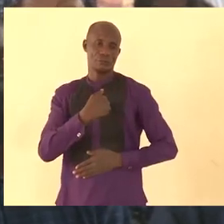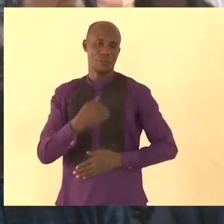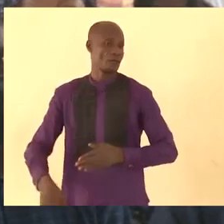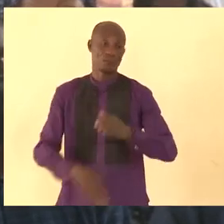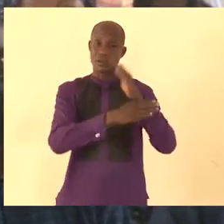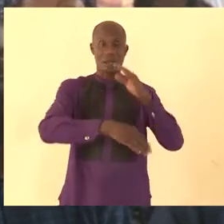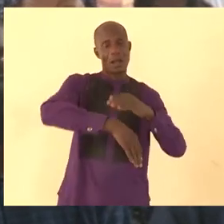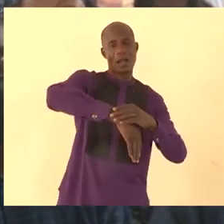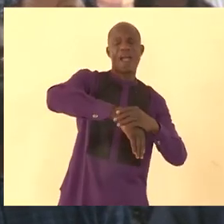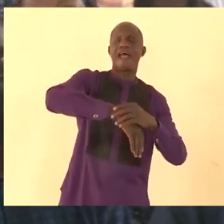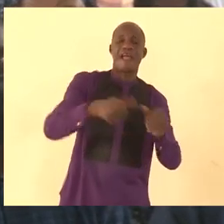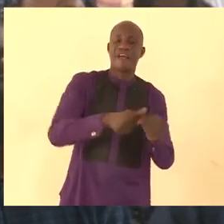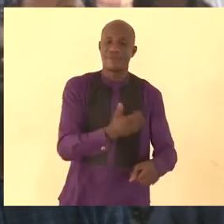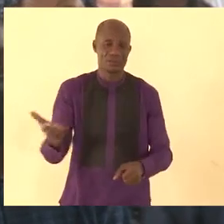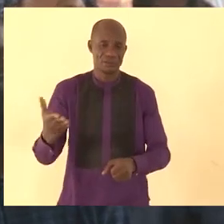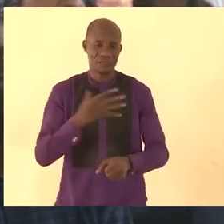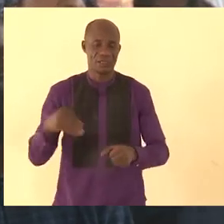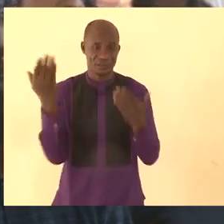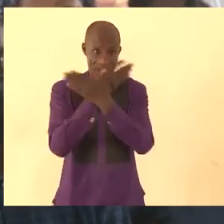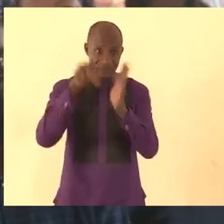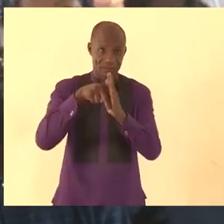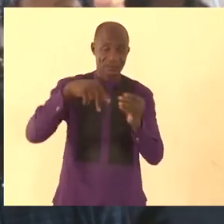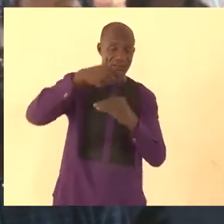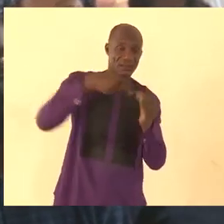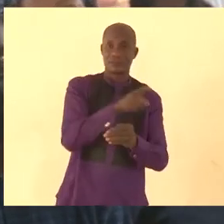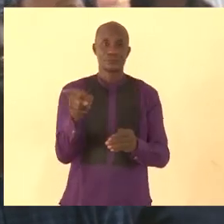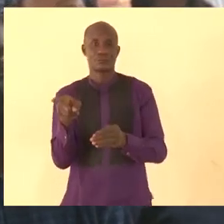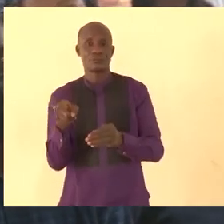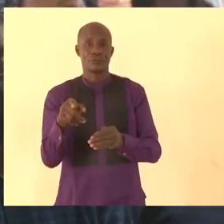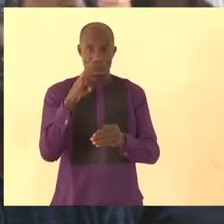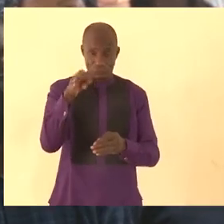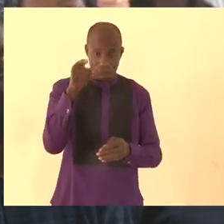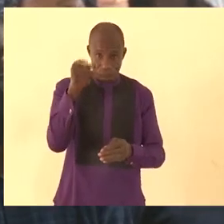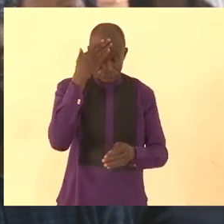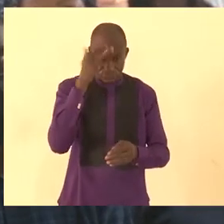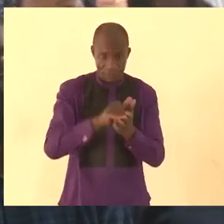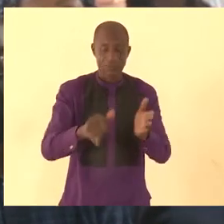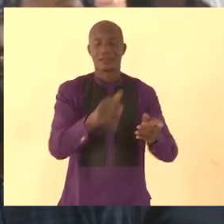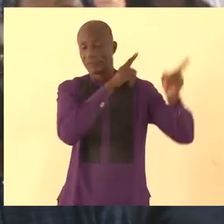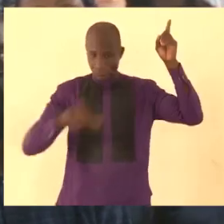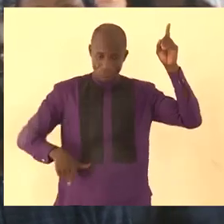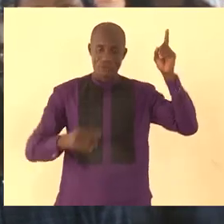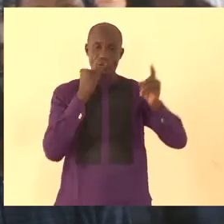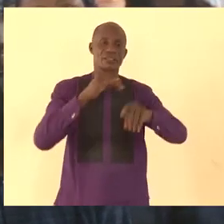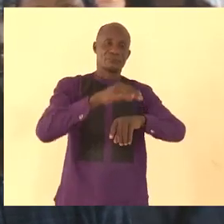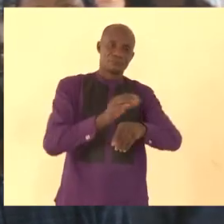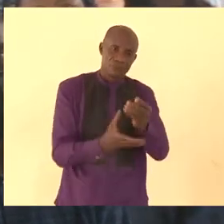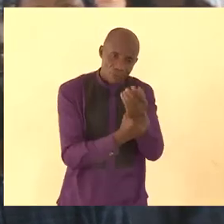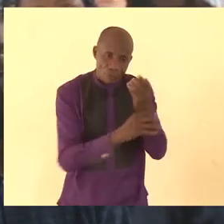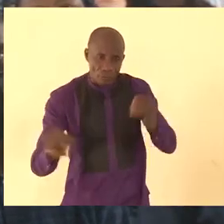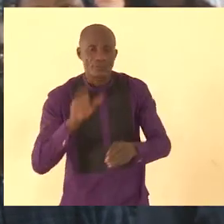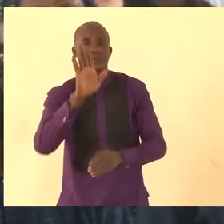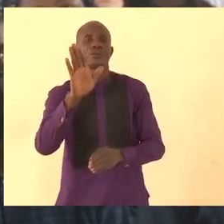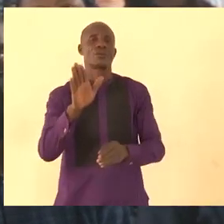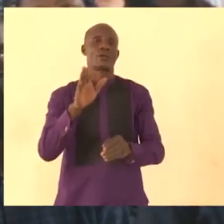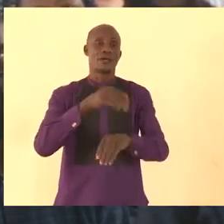everything, and in the darkness that surrounds you, you know that the Lord is there holding your hand. So not to